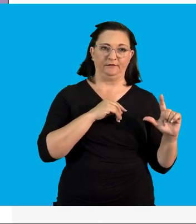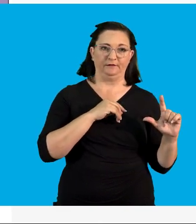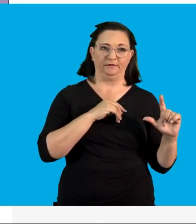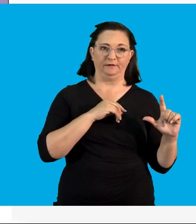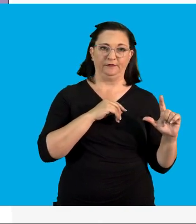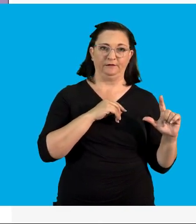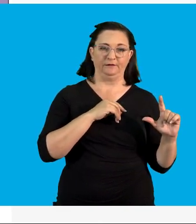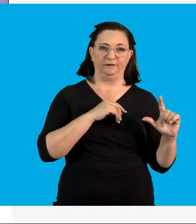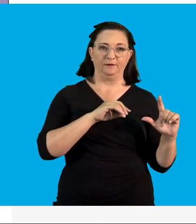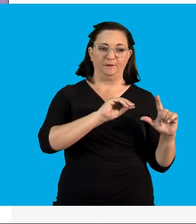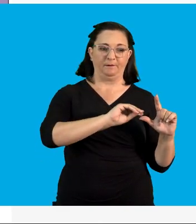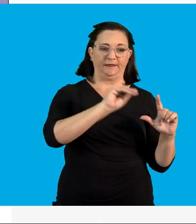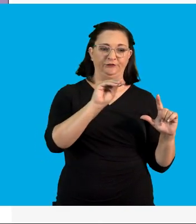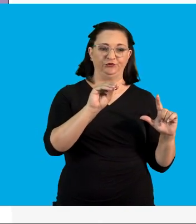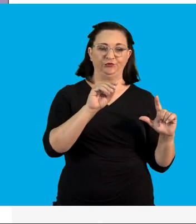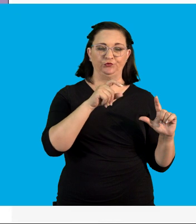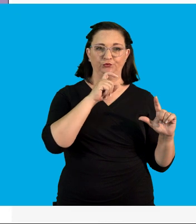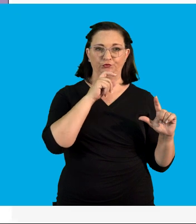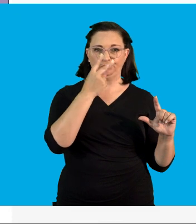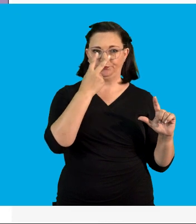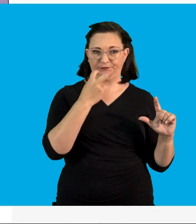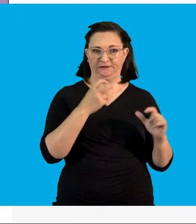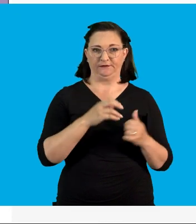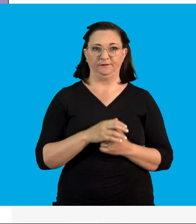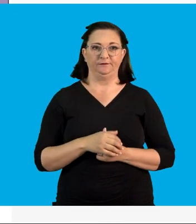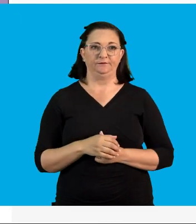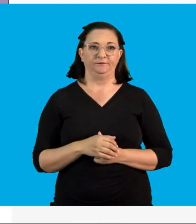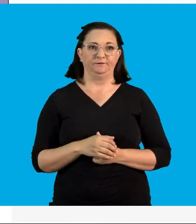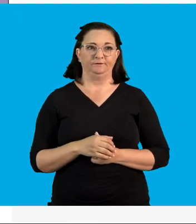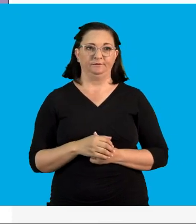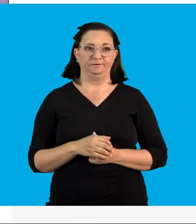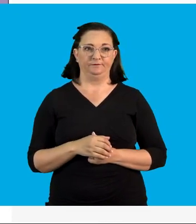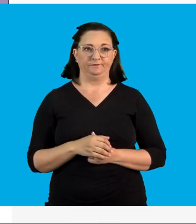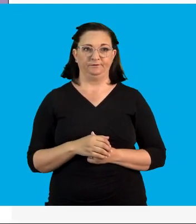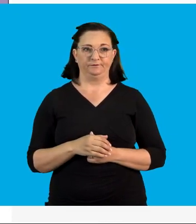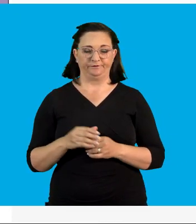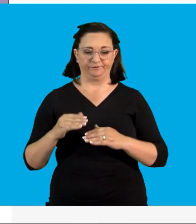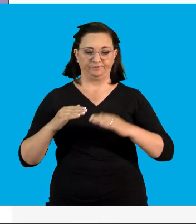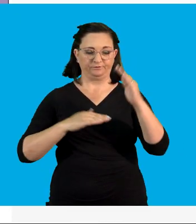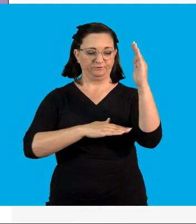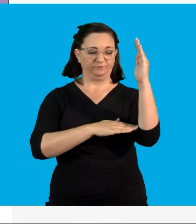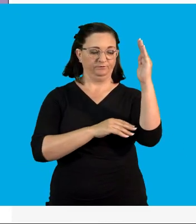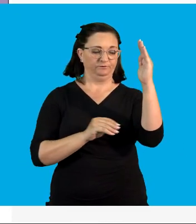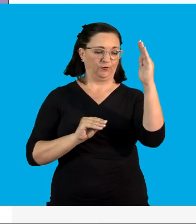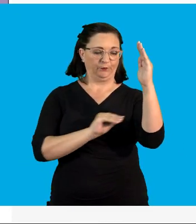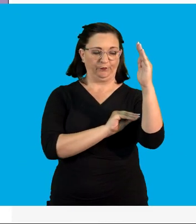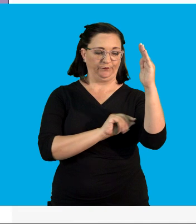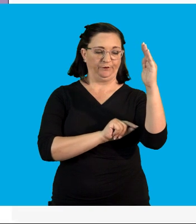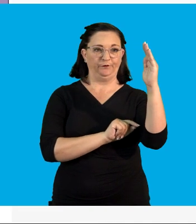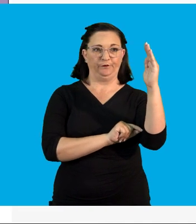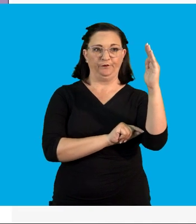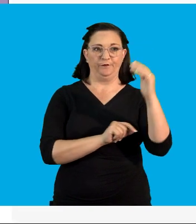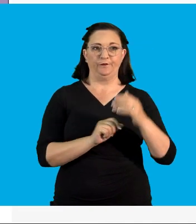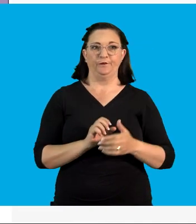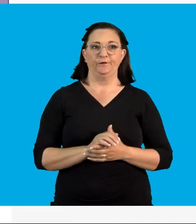And then after measuring that, that gives us 22 degrees. And then we move the triangle to the other side, and we